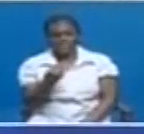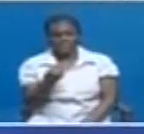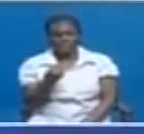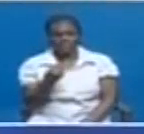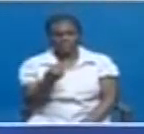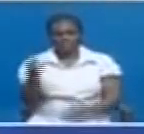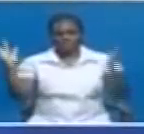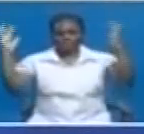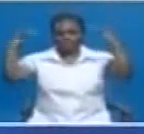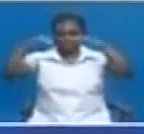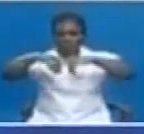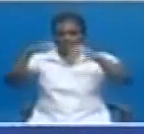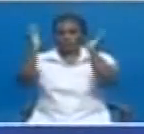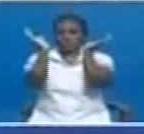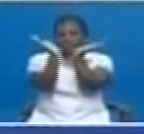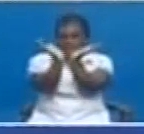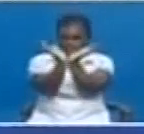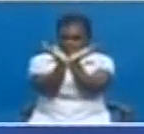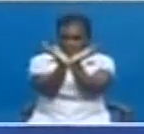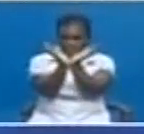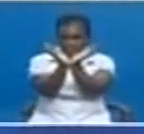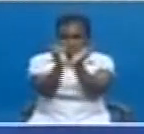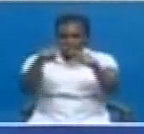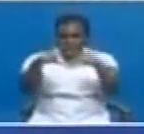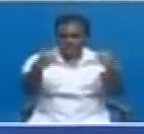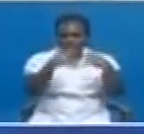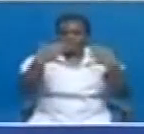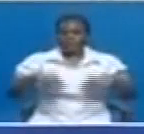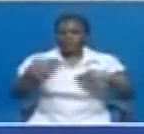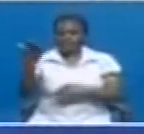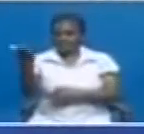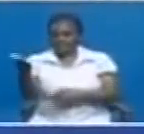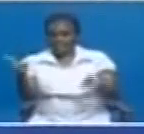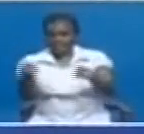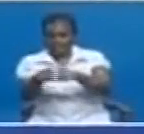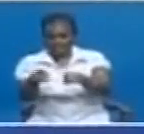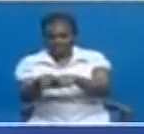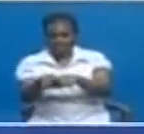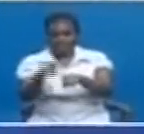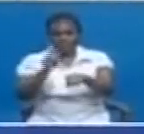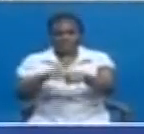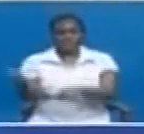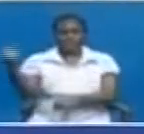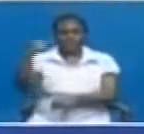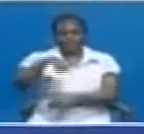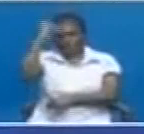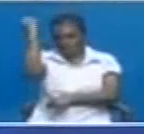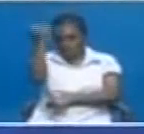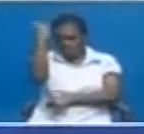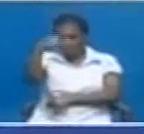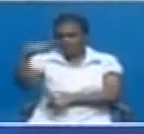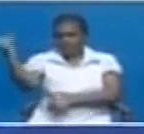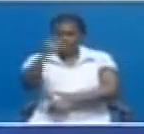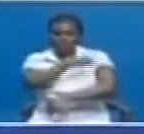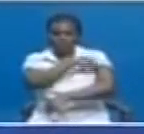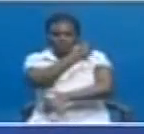had assembled at the field, and then the injured ones were also in the field. So when the ambulance came, we put them in and they were rushed to